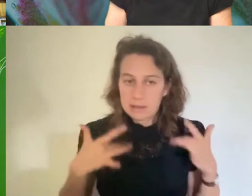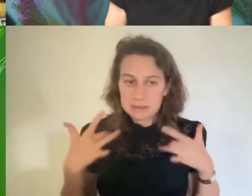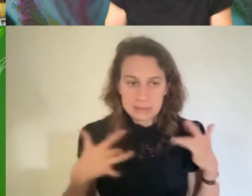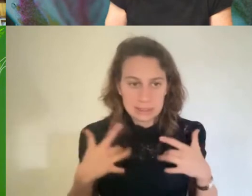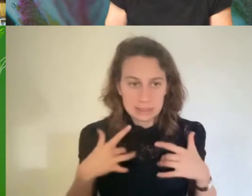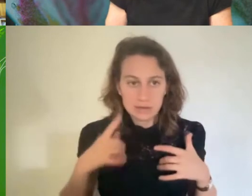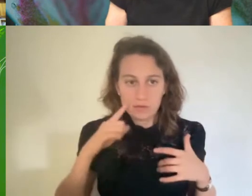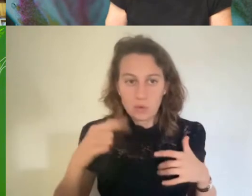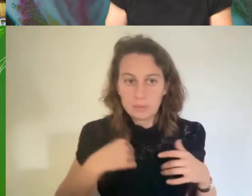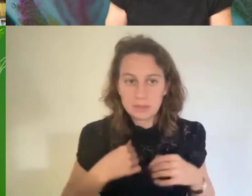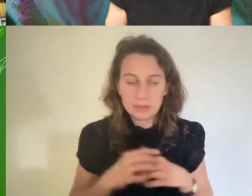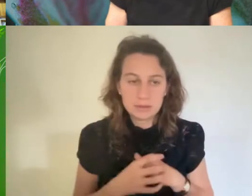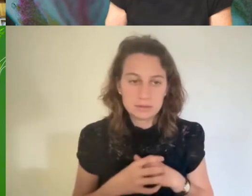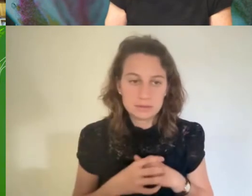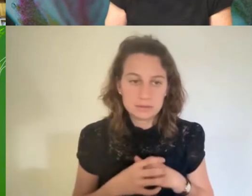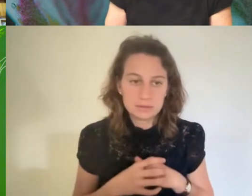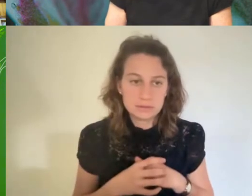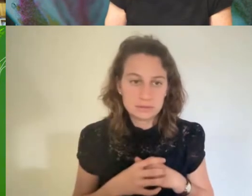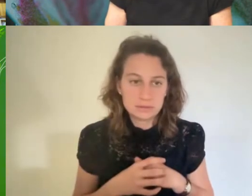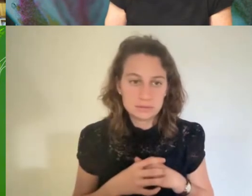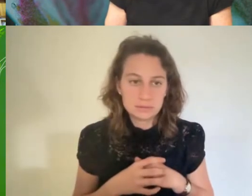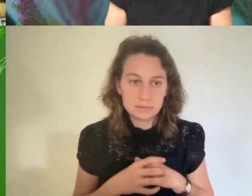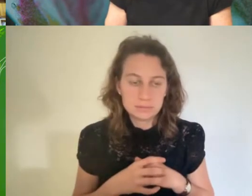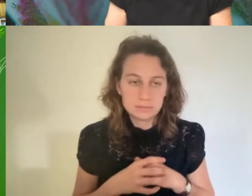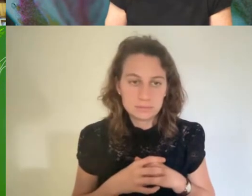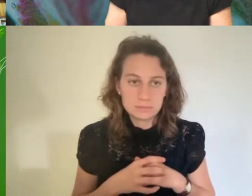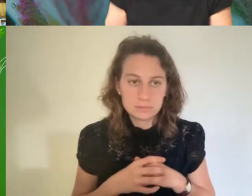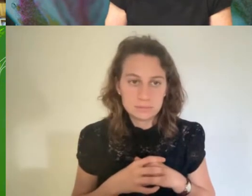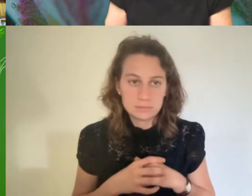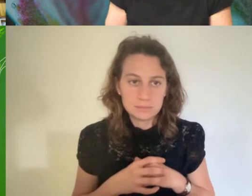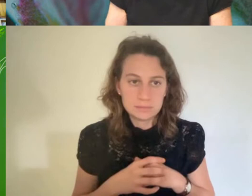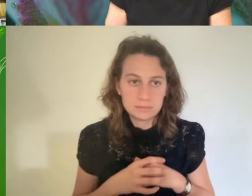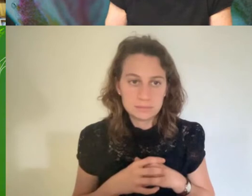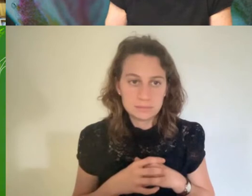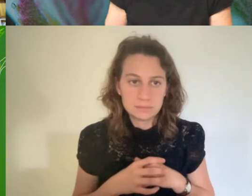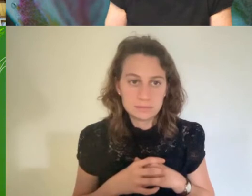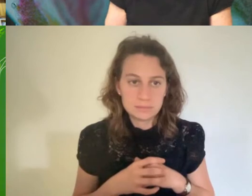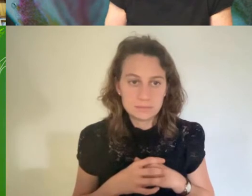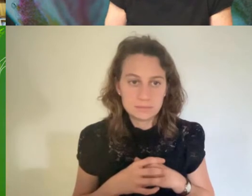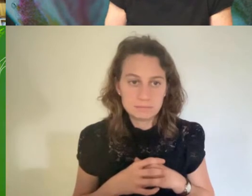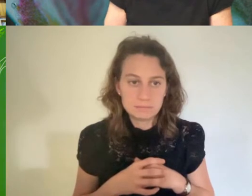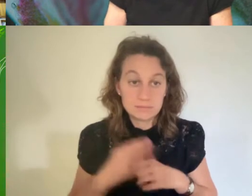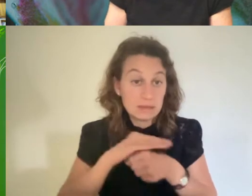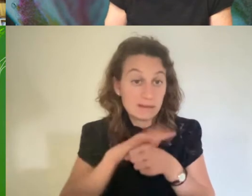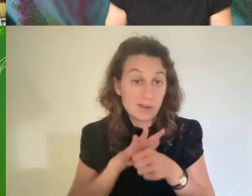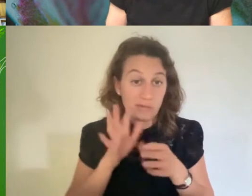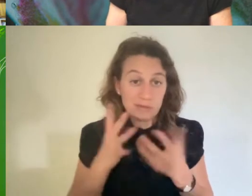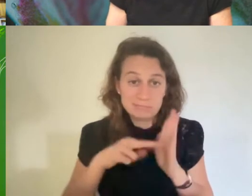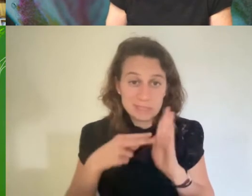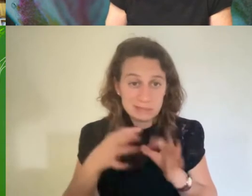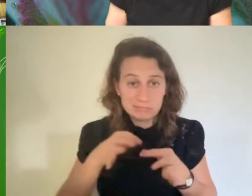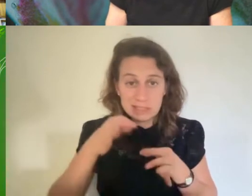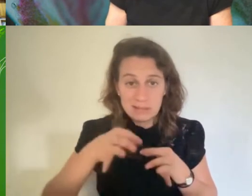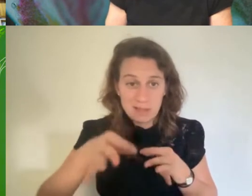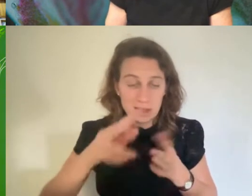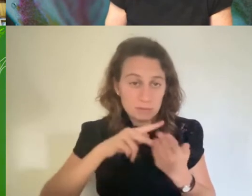me. And as far as how the delay of COVID-19 affect our